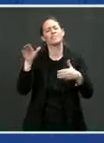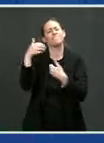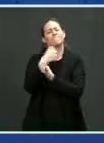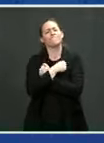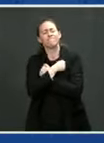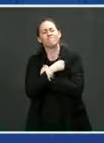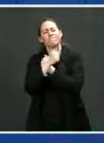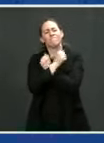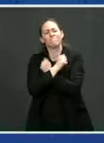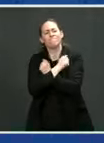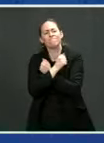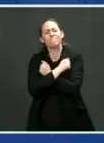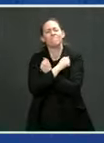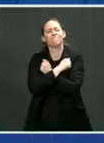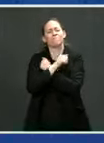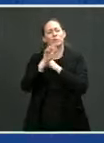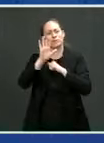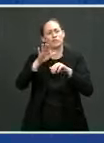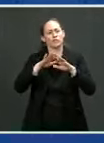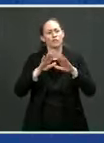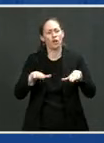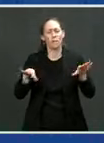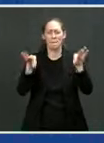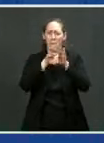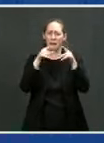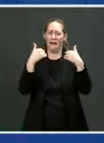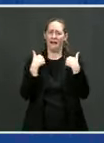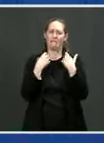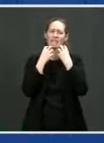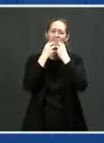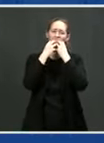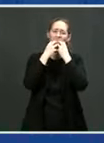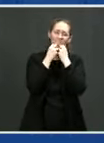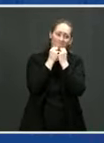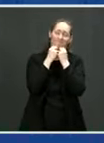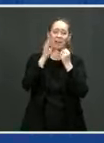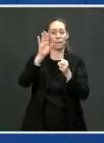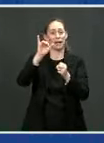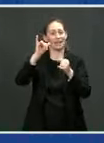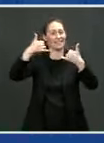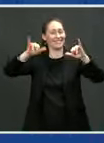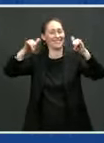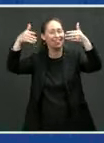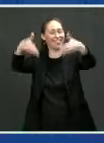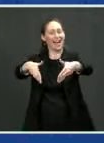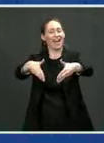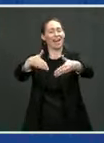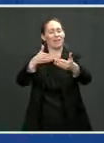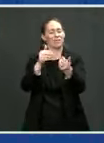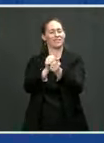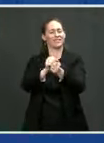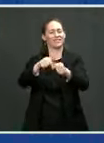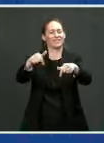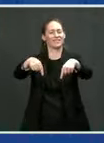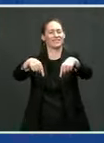Because as long as you have them, you've got Billy. As long as you have them,